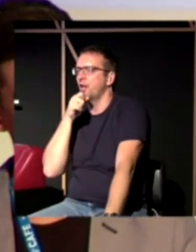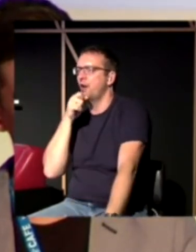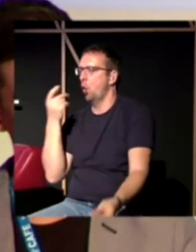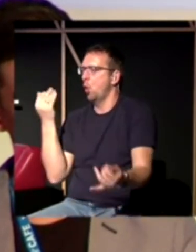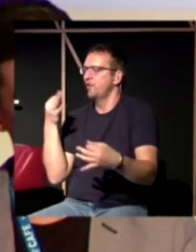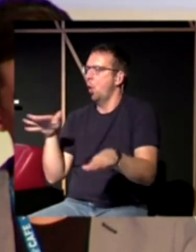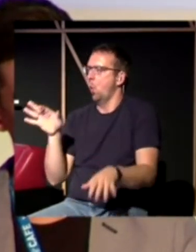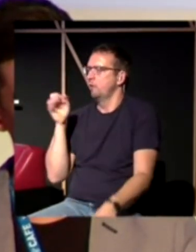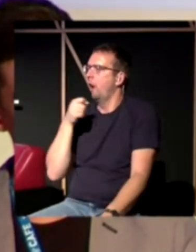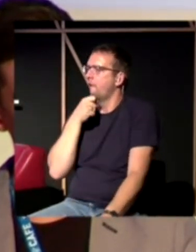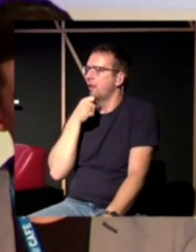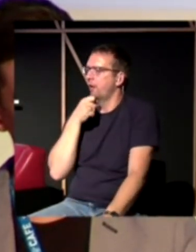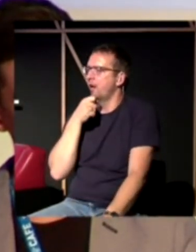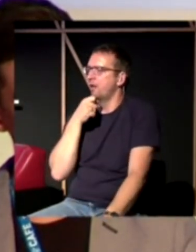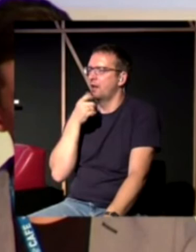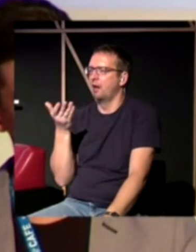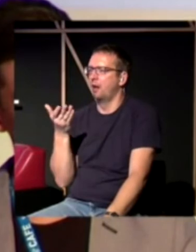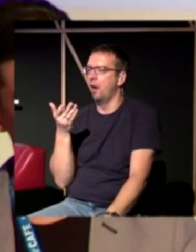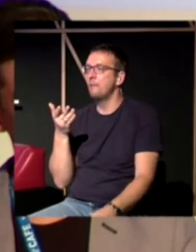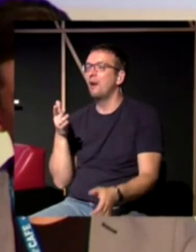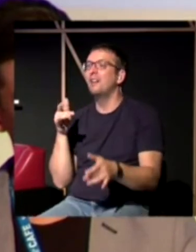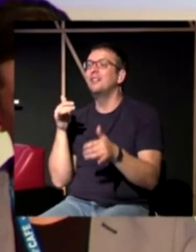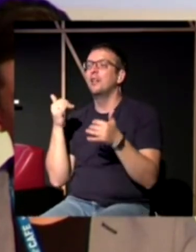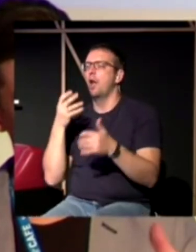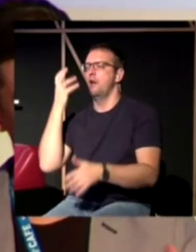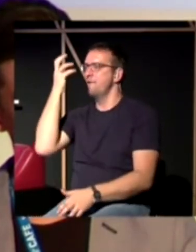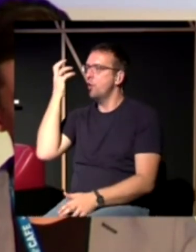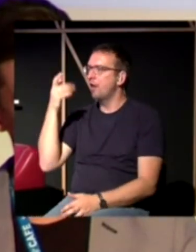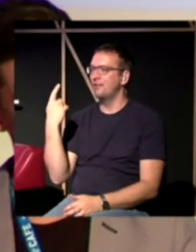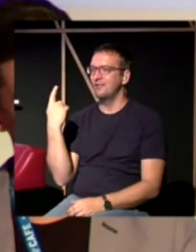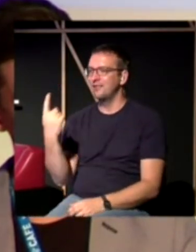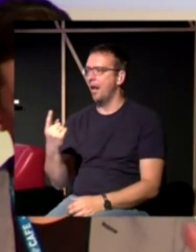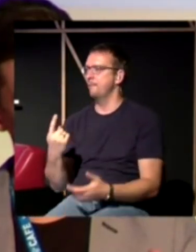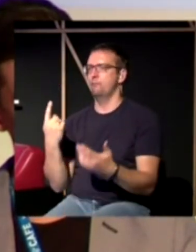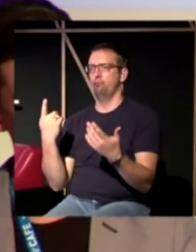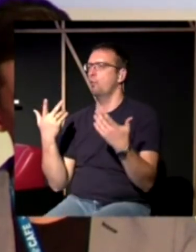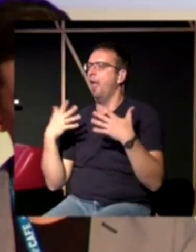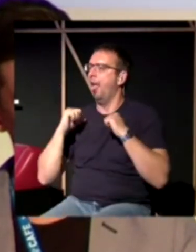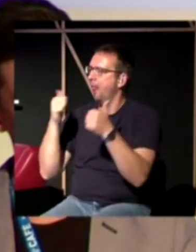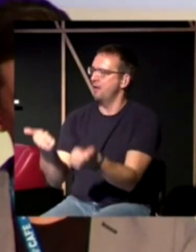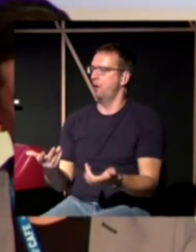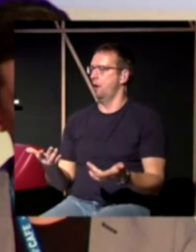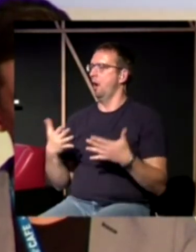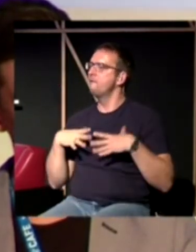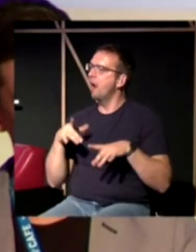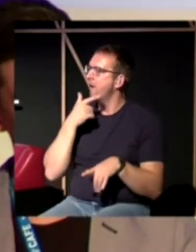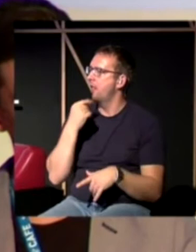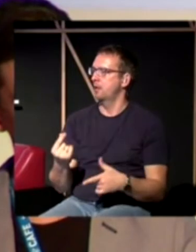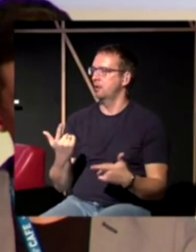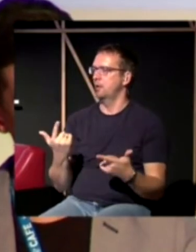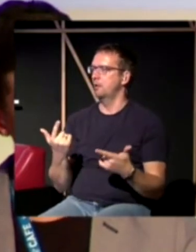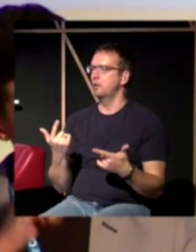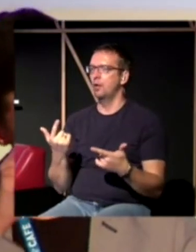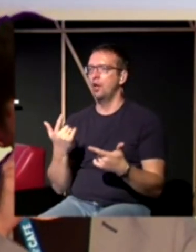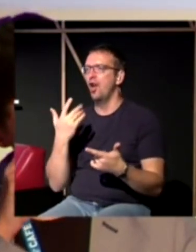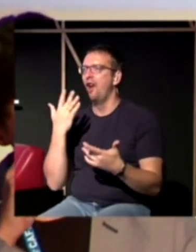who was doing the last game. You can imagine. I wanted to be there. And under different circumstances, we had the same conversation a few weeks ago for the